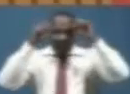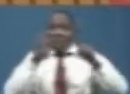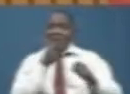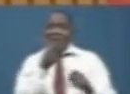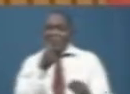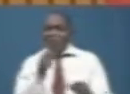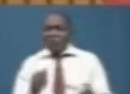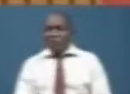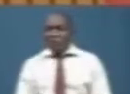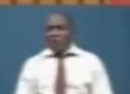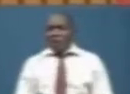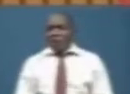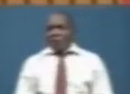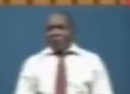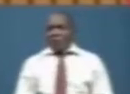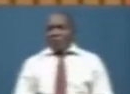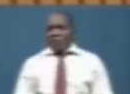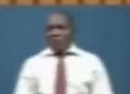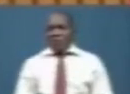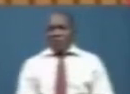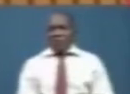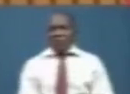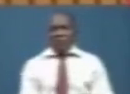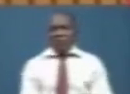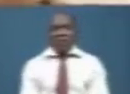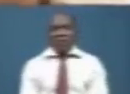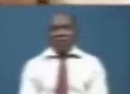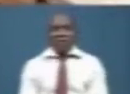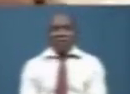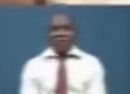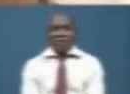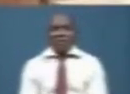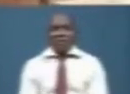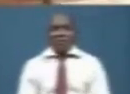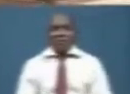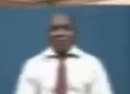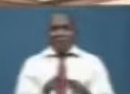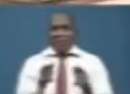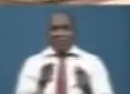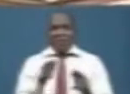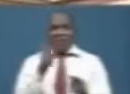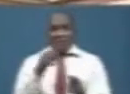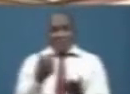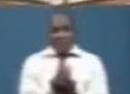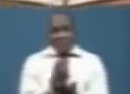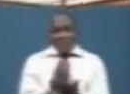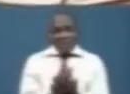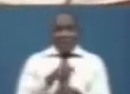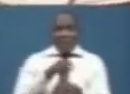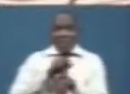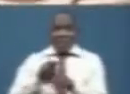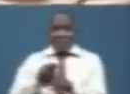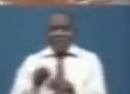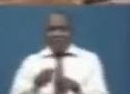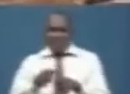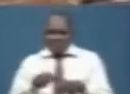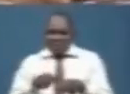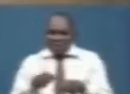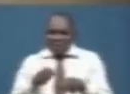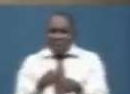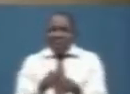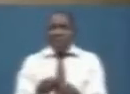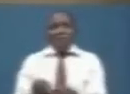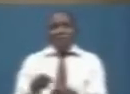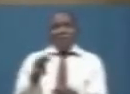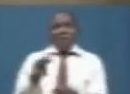bloc not to be complacent and continue to adhere to the protocols. On vaccination, he said Ghana and Senegal have taken bold steps to become the hub